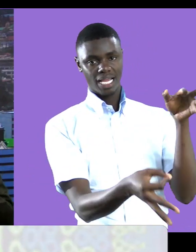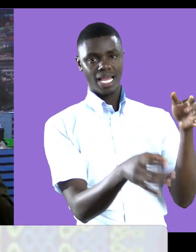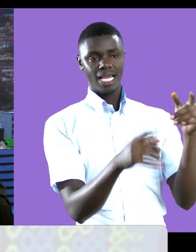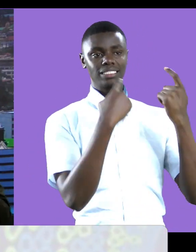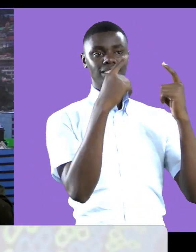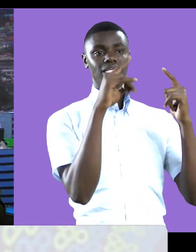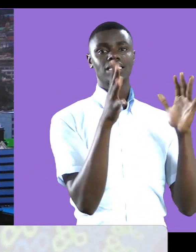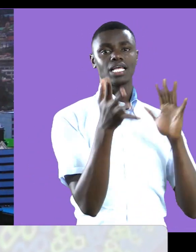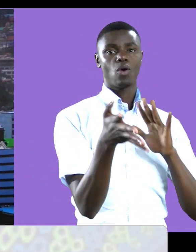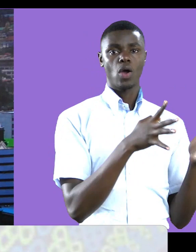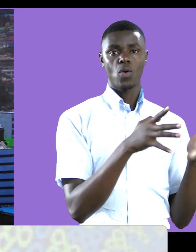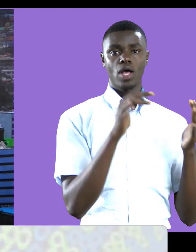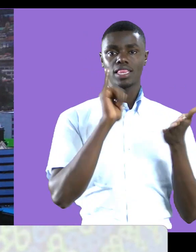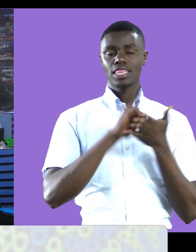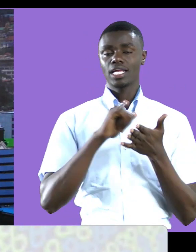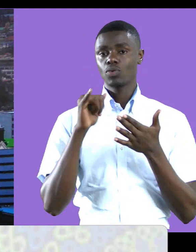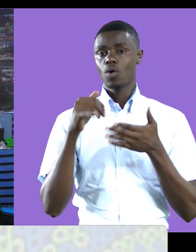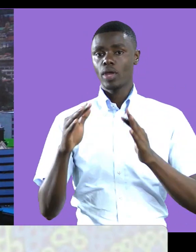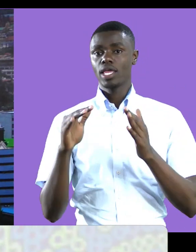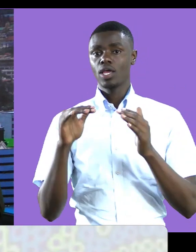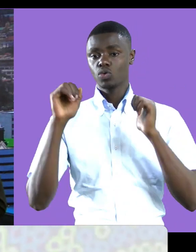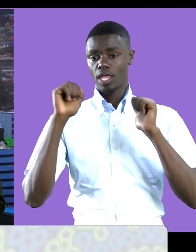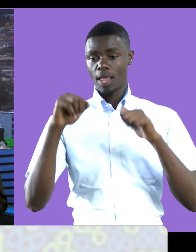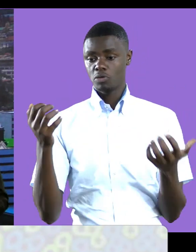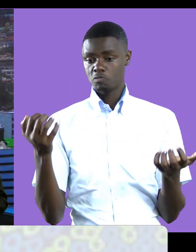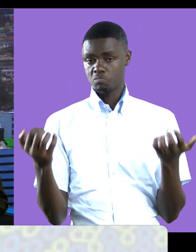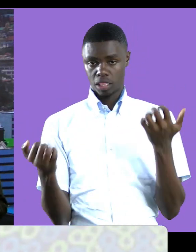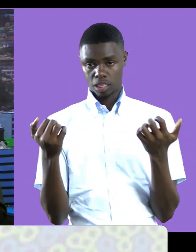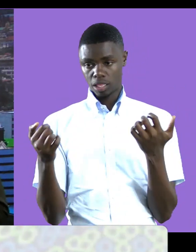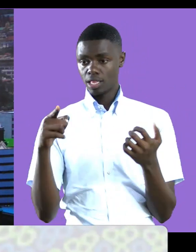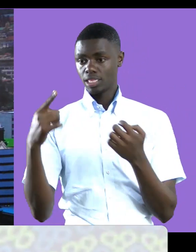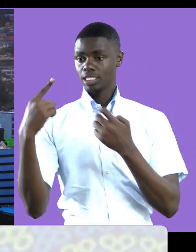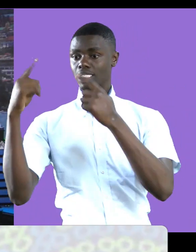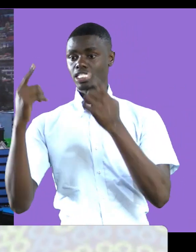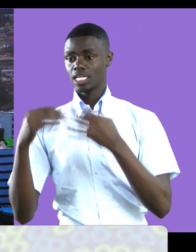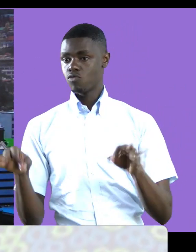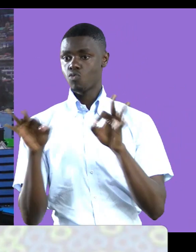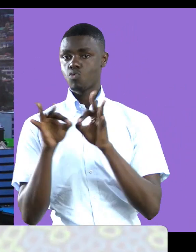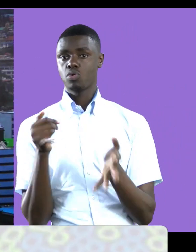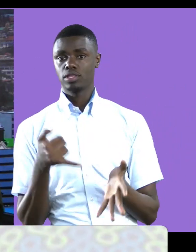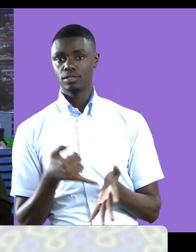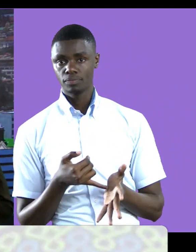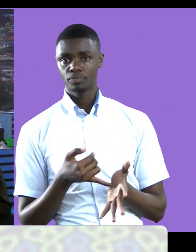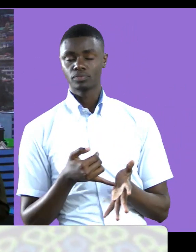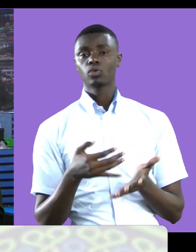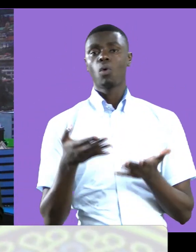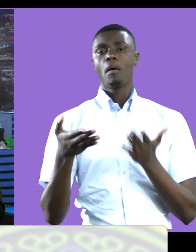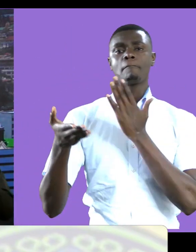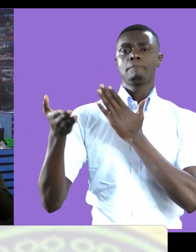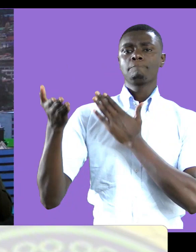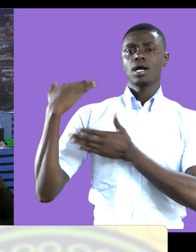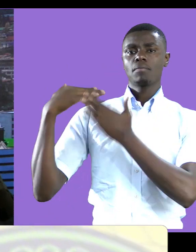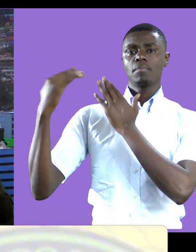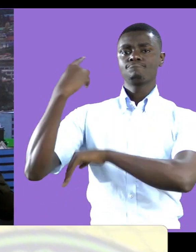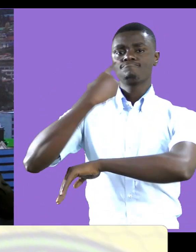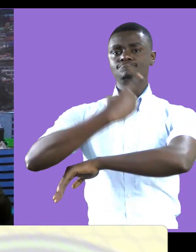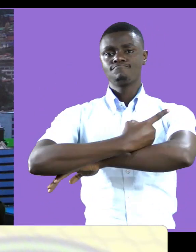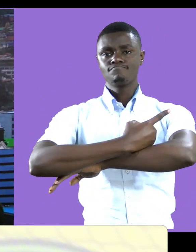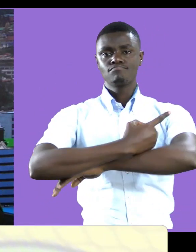way unaweza kuwa able to evaluate if it is success or not. Labda unajua hapo ndio nakumbusha back in the days wenyewe mzazi